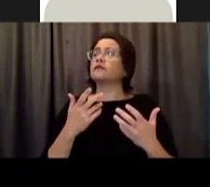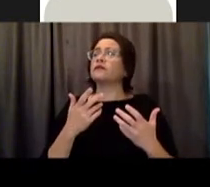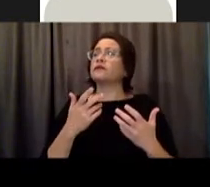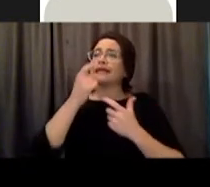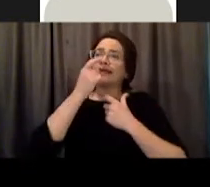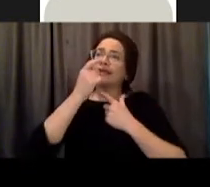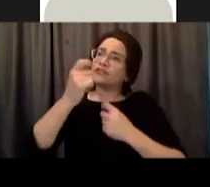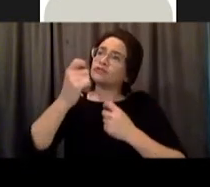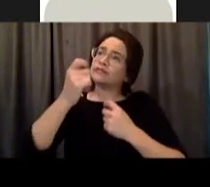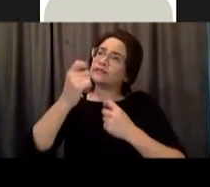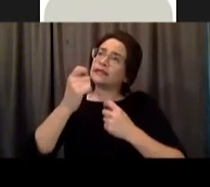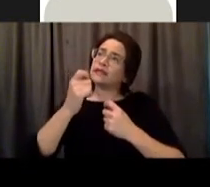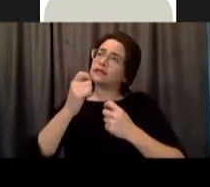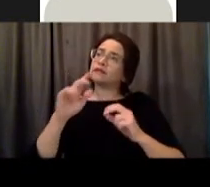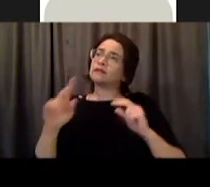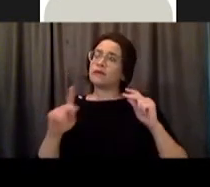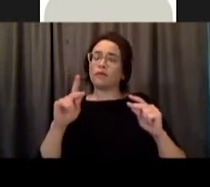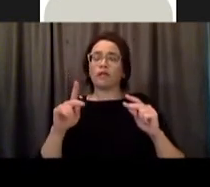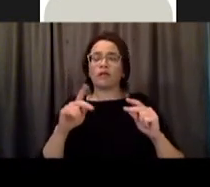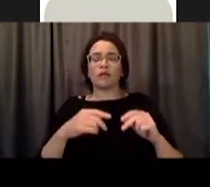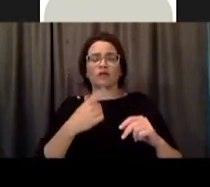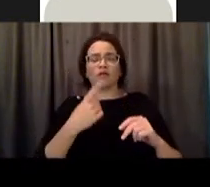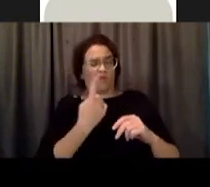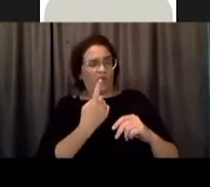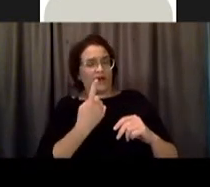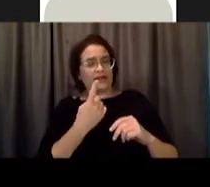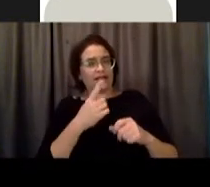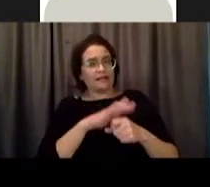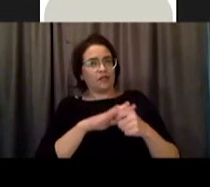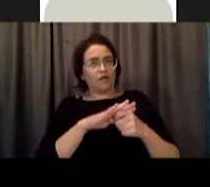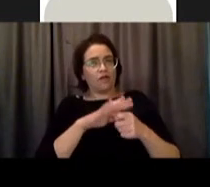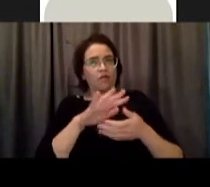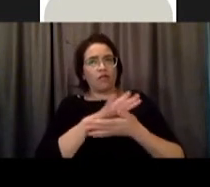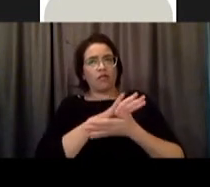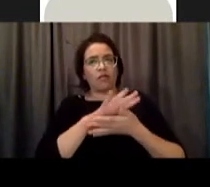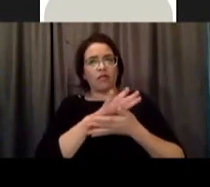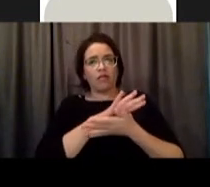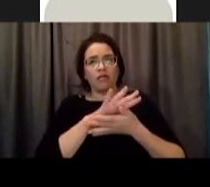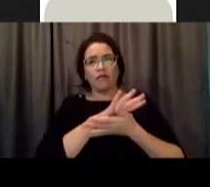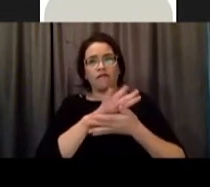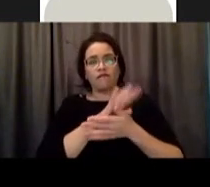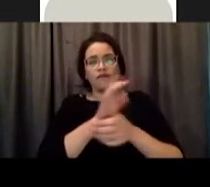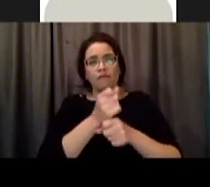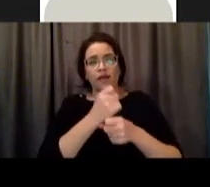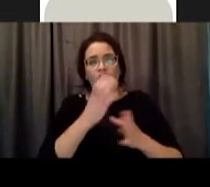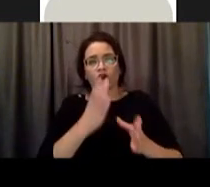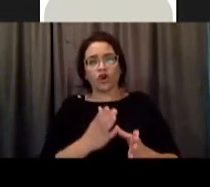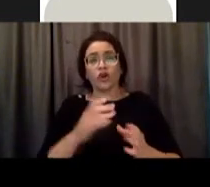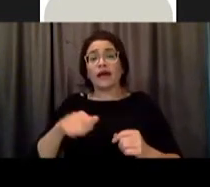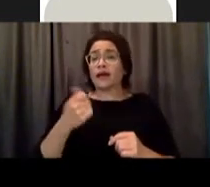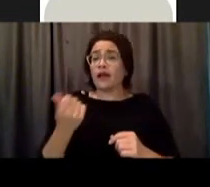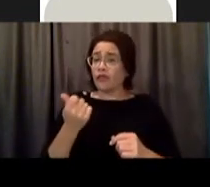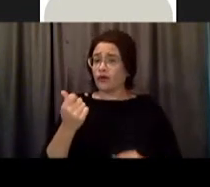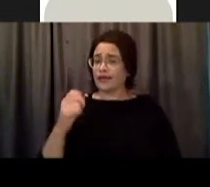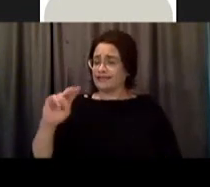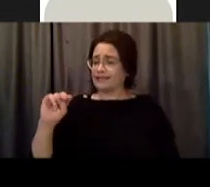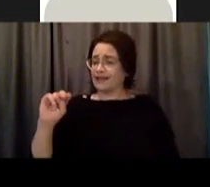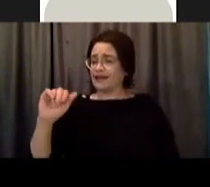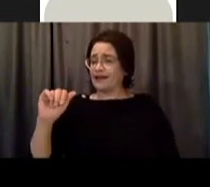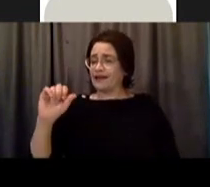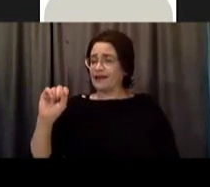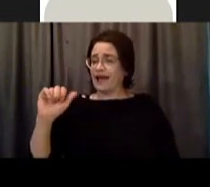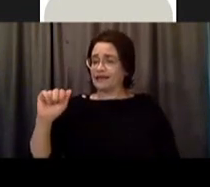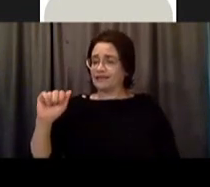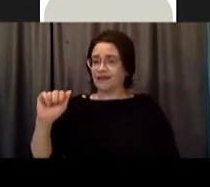we say. We already mentioned the filmmaker Slavko Novitsky. There's also Heidi's definition who is a NASA astronaut from our local Ukrainian